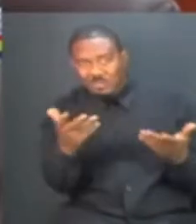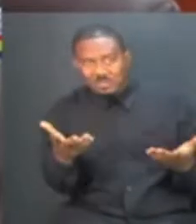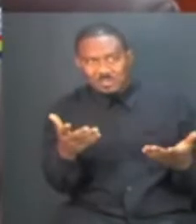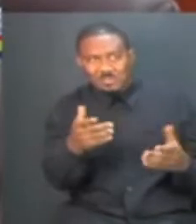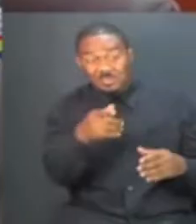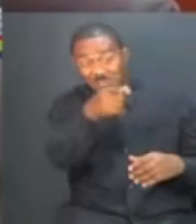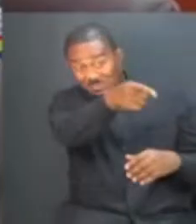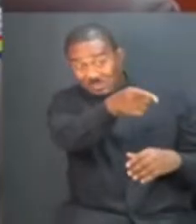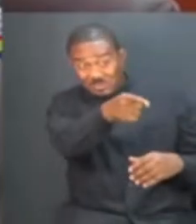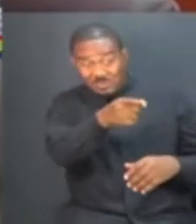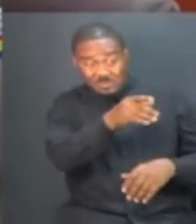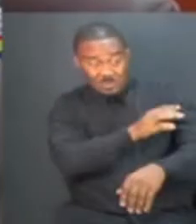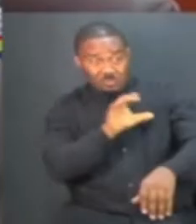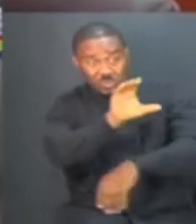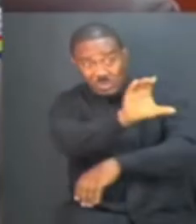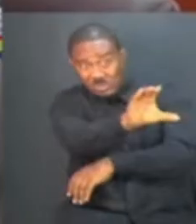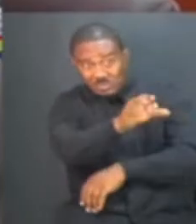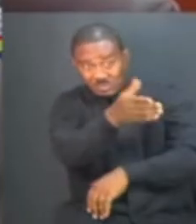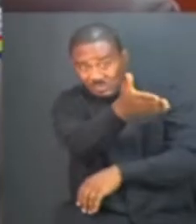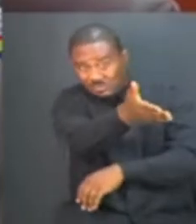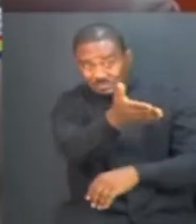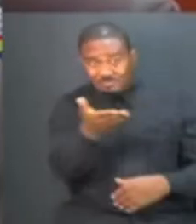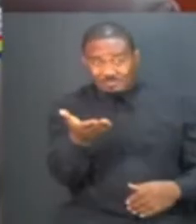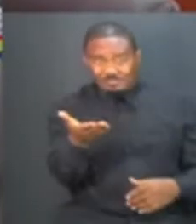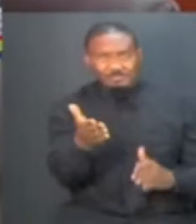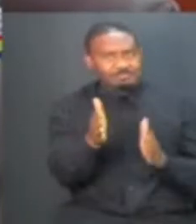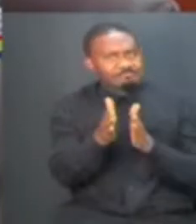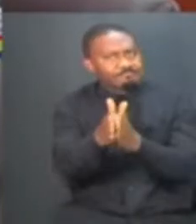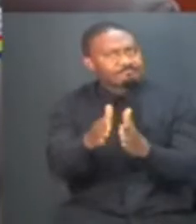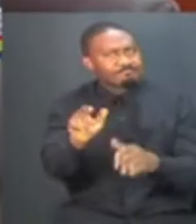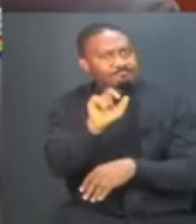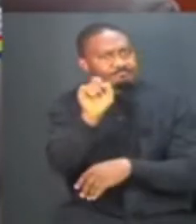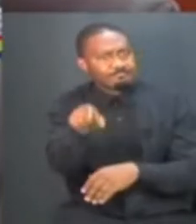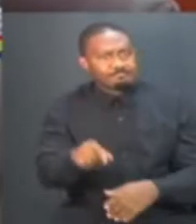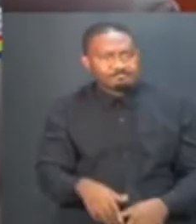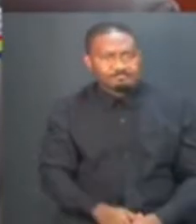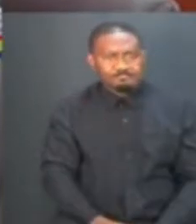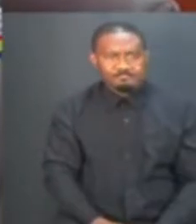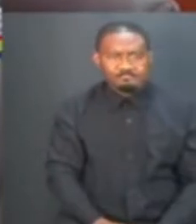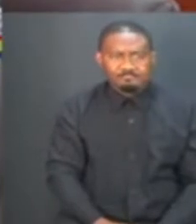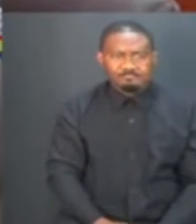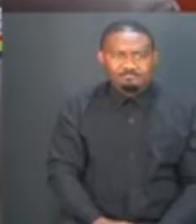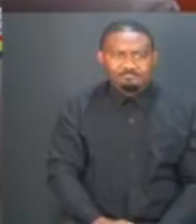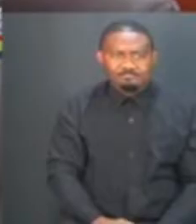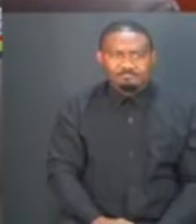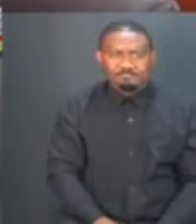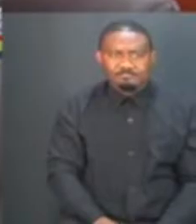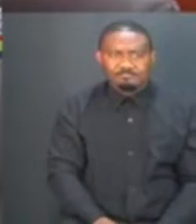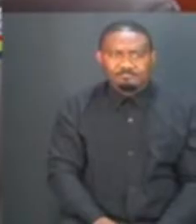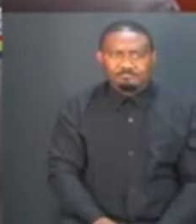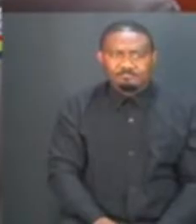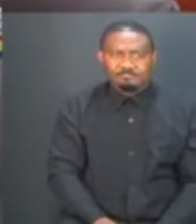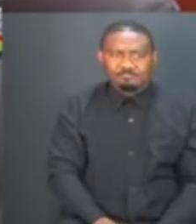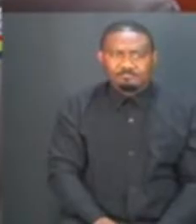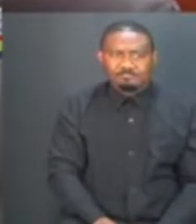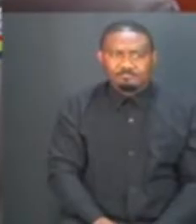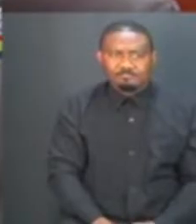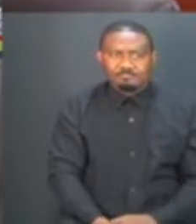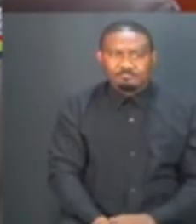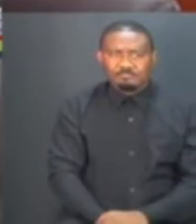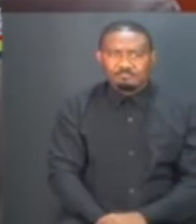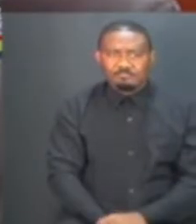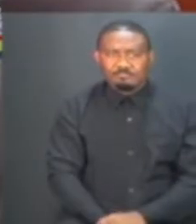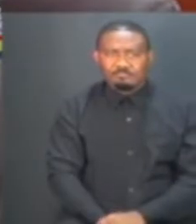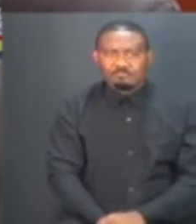that he has given the authority to the person to ask the question. So what